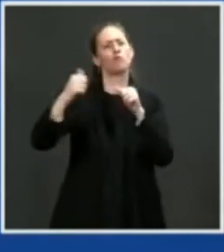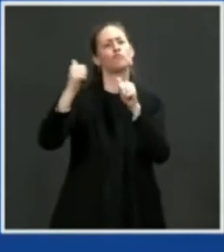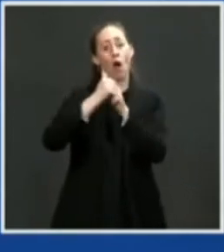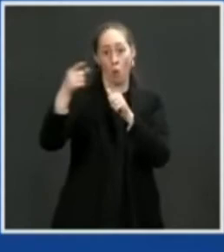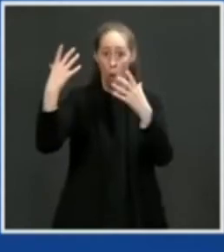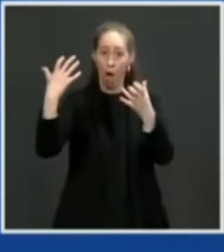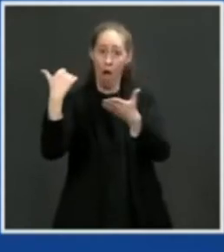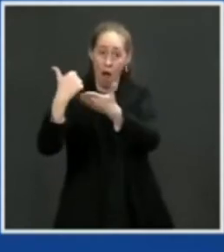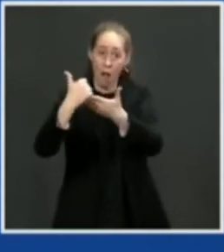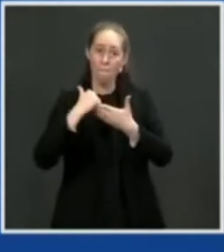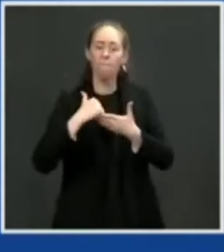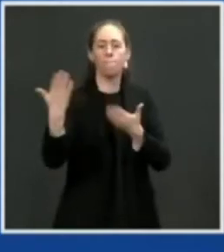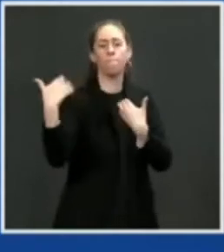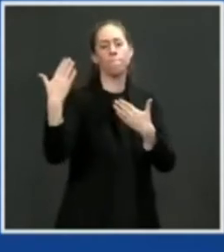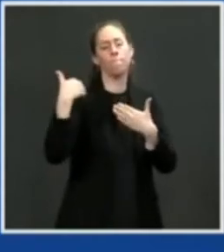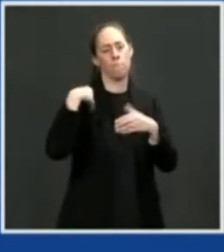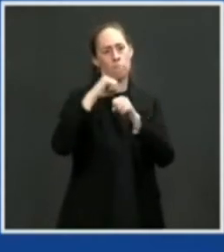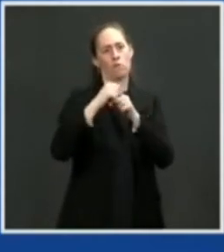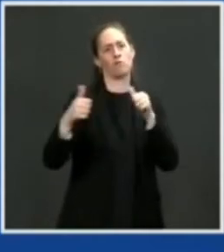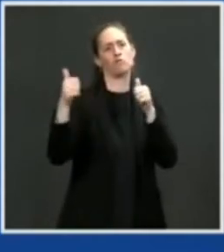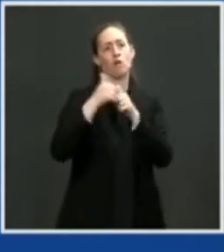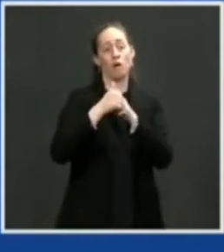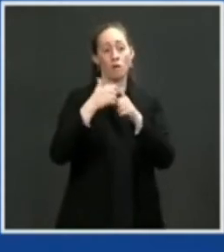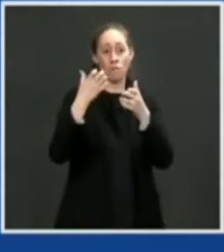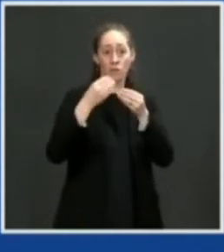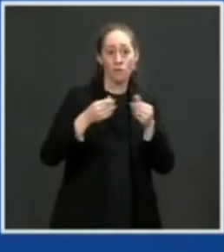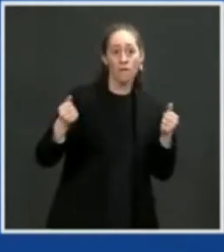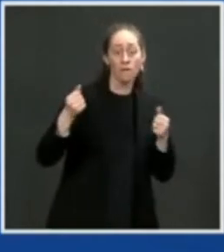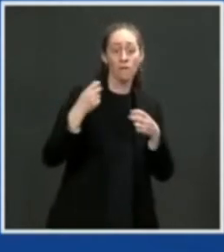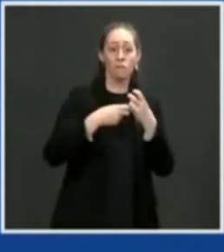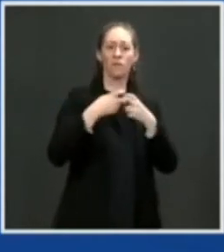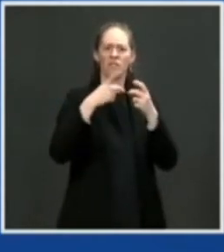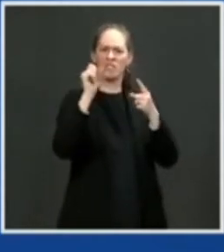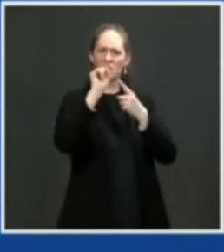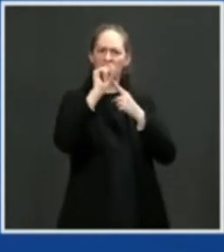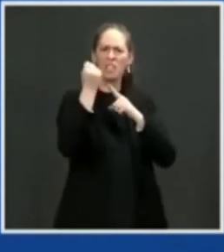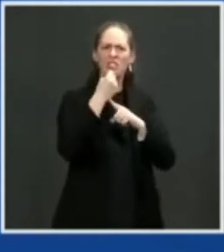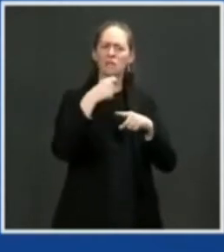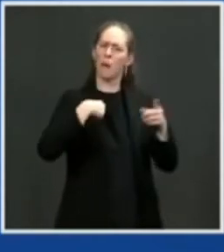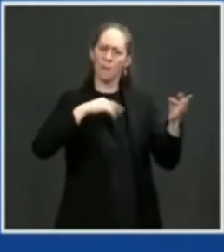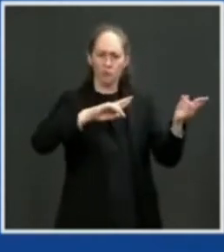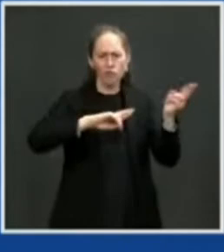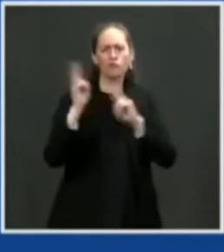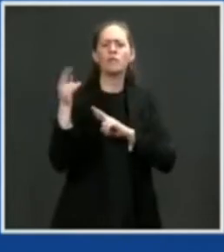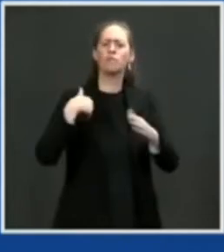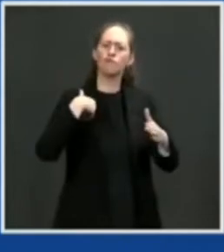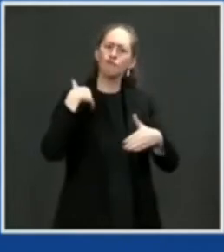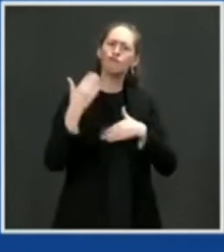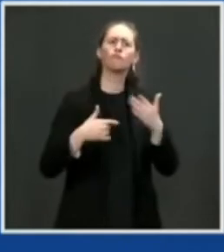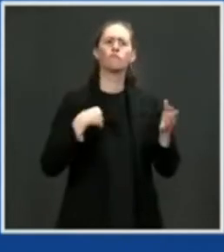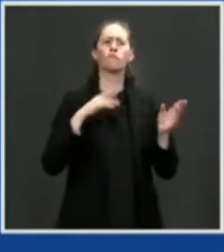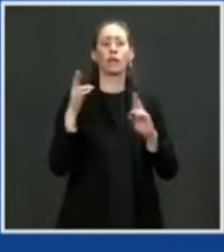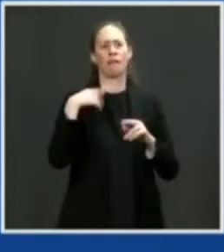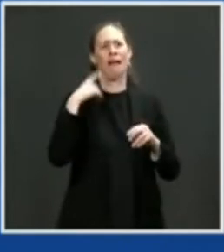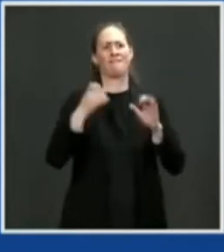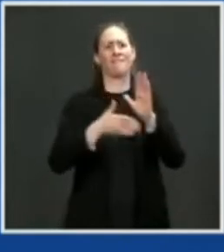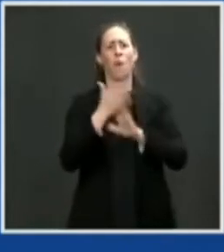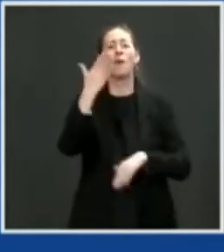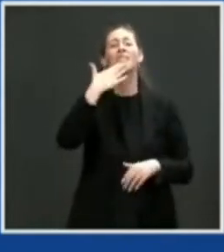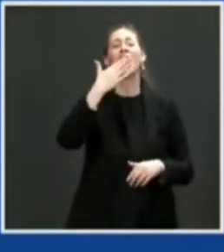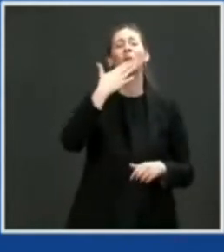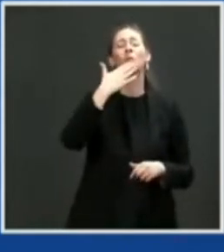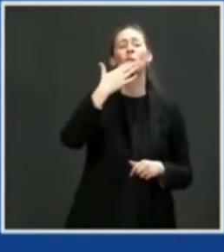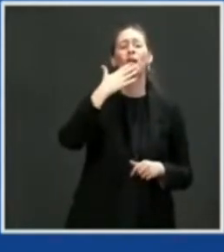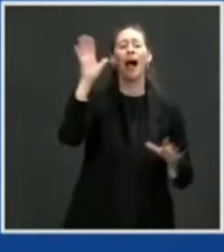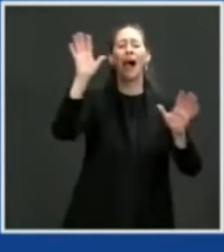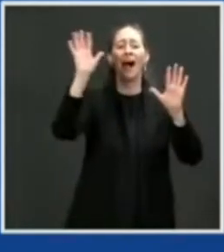problem or make the situation better. by Folks, listening to me. I'm going. Thank you very, very much. I'm I going. appreciate it. Thank you. I'm out of here. No